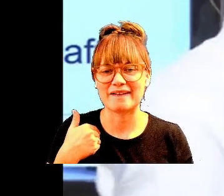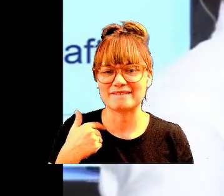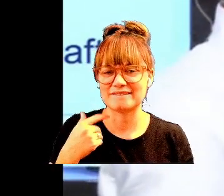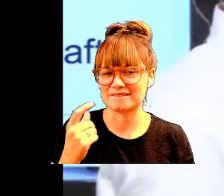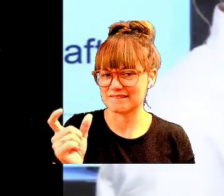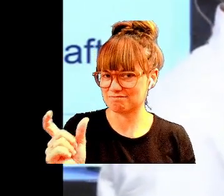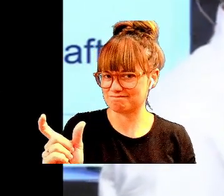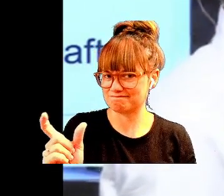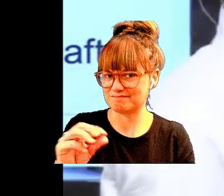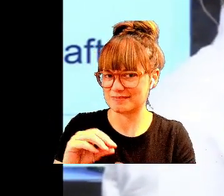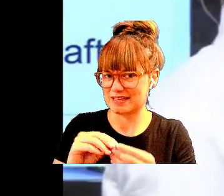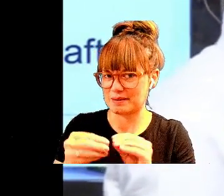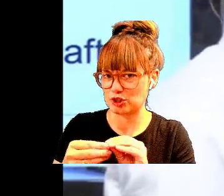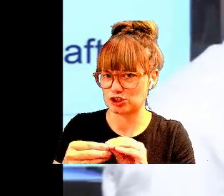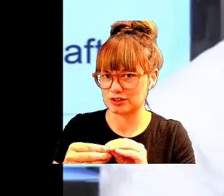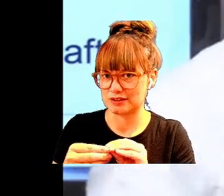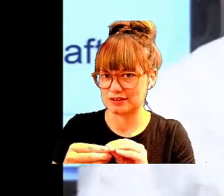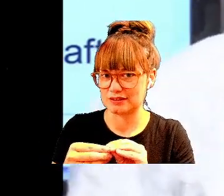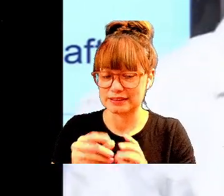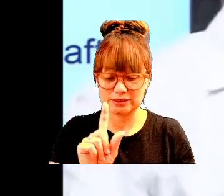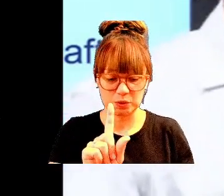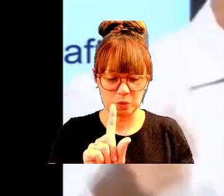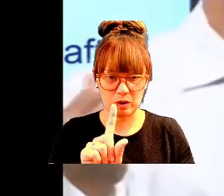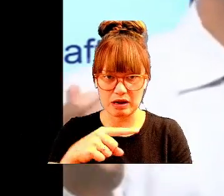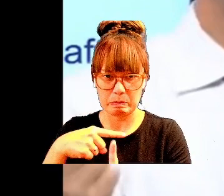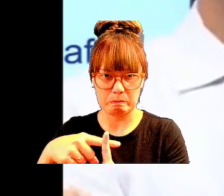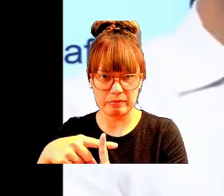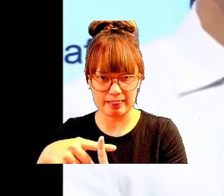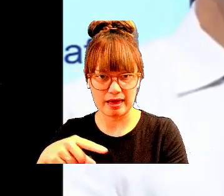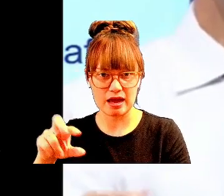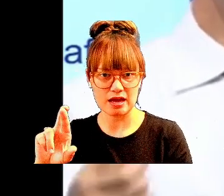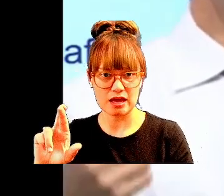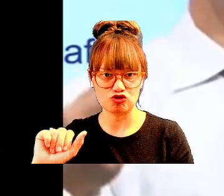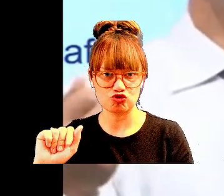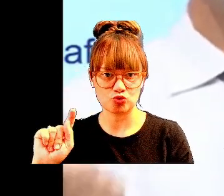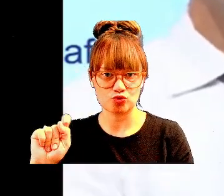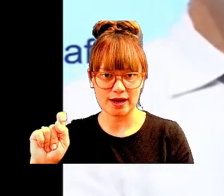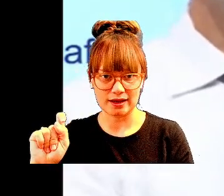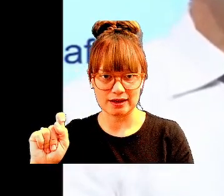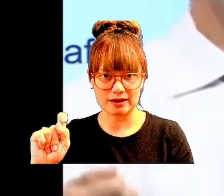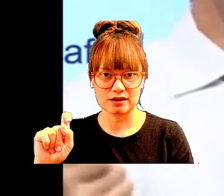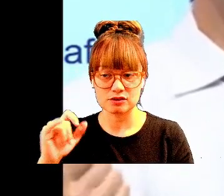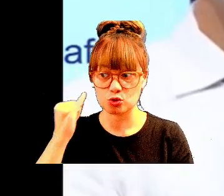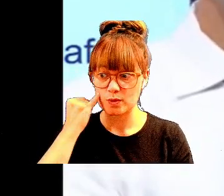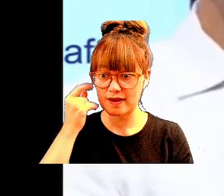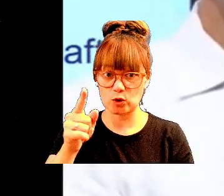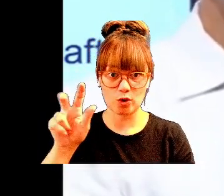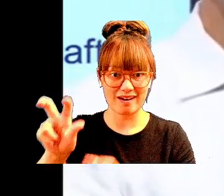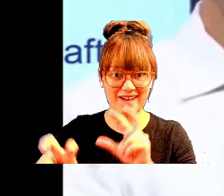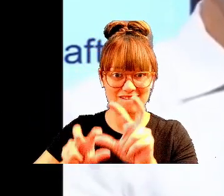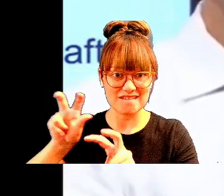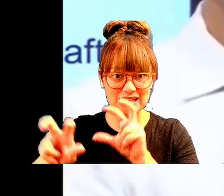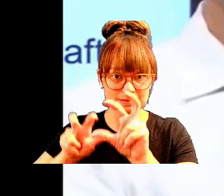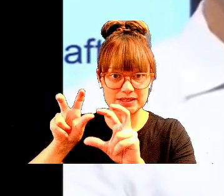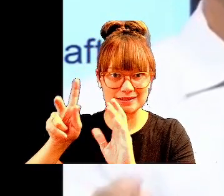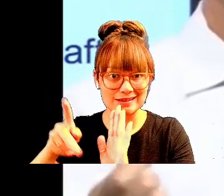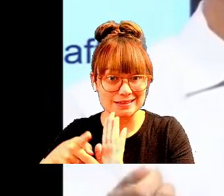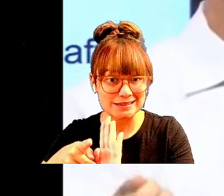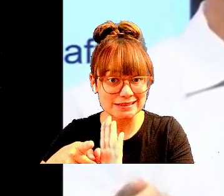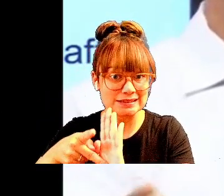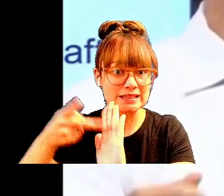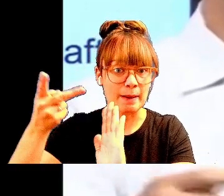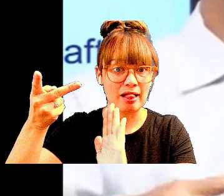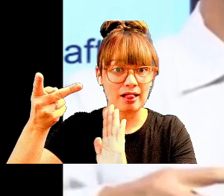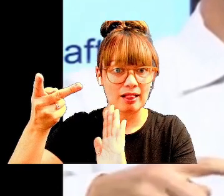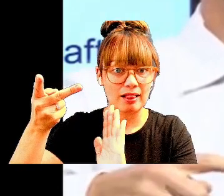Well, this says 1 plus the rate. Well, if your investments are doubling,